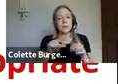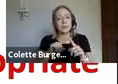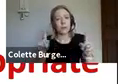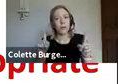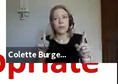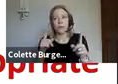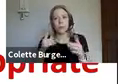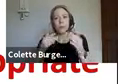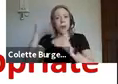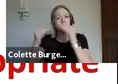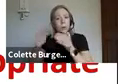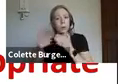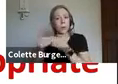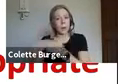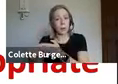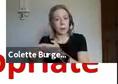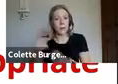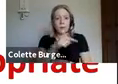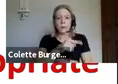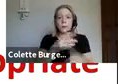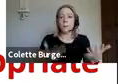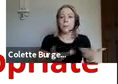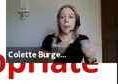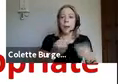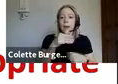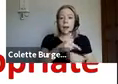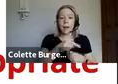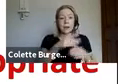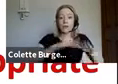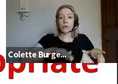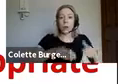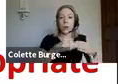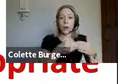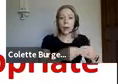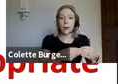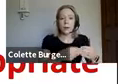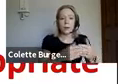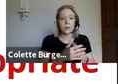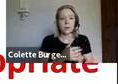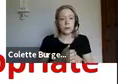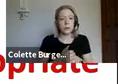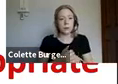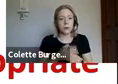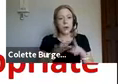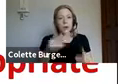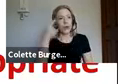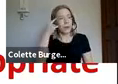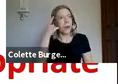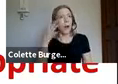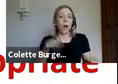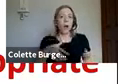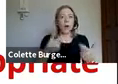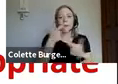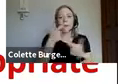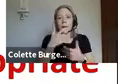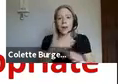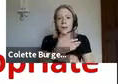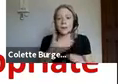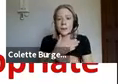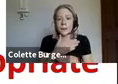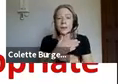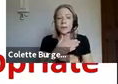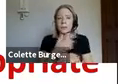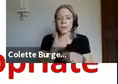activities, play is child-led. It shouldn't be misunderstood as just playful learning or fun activities, which are still